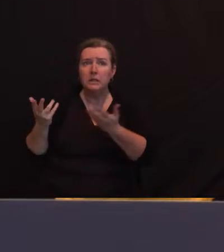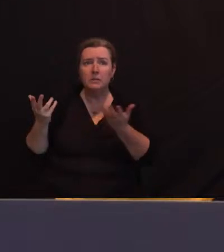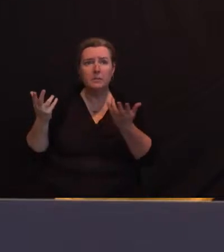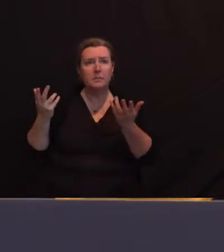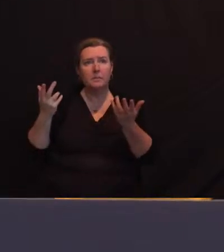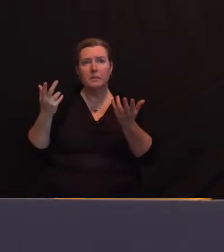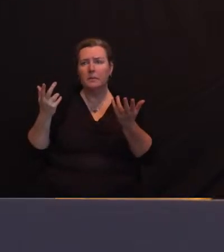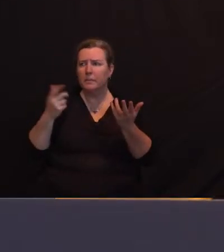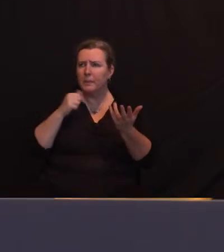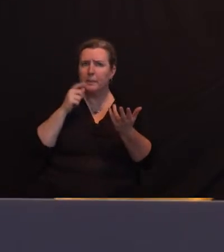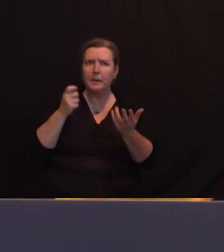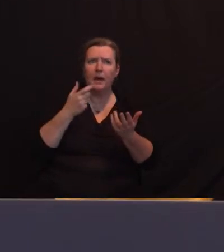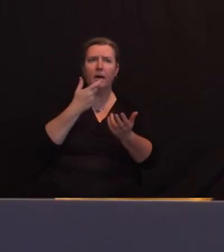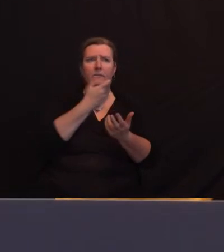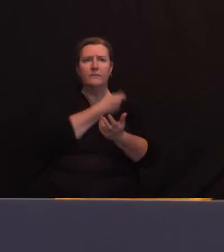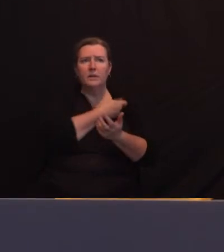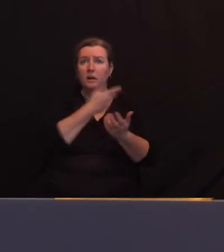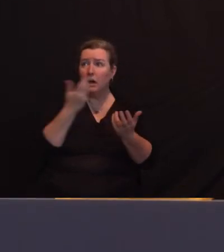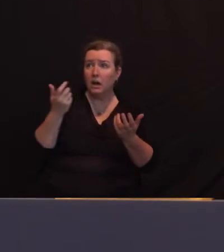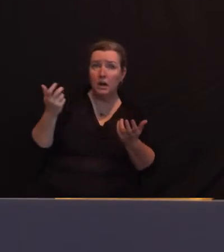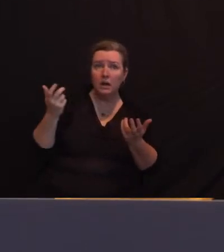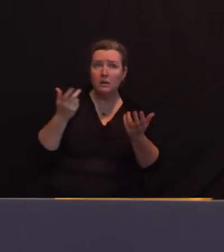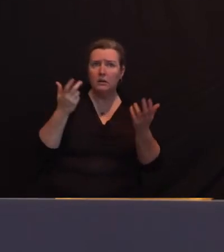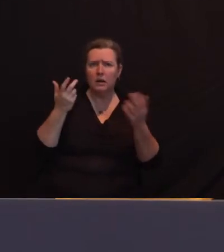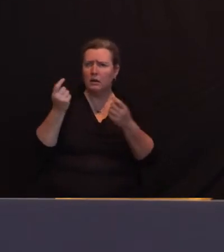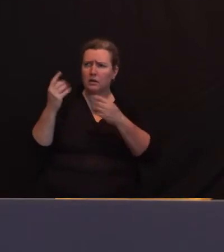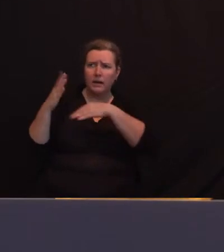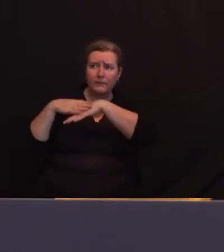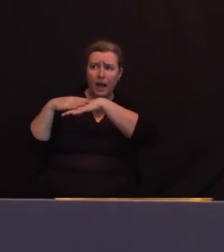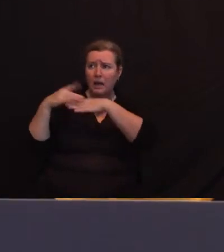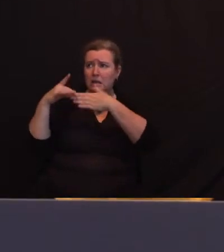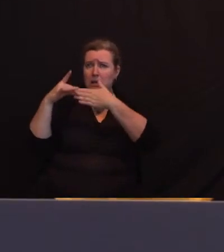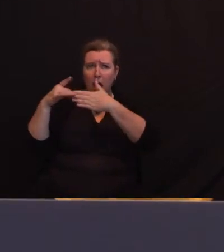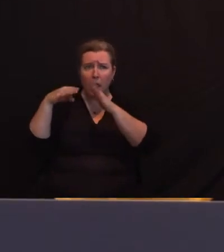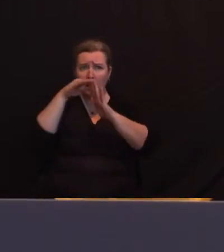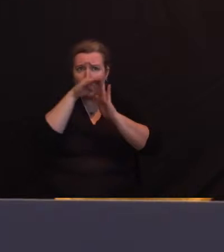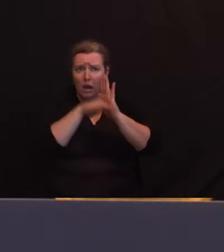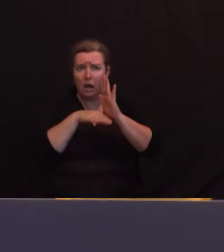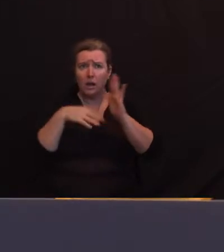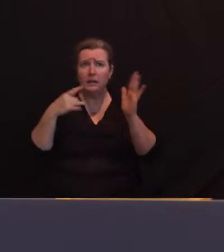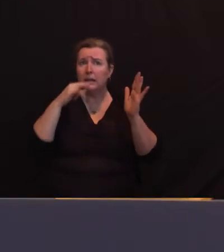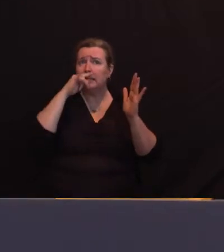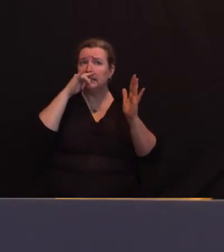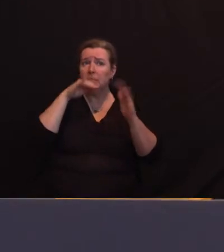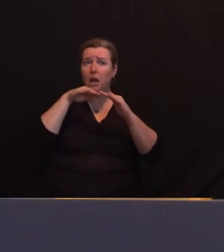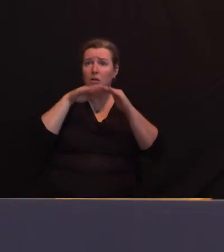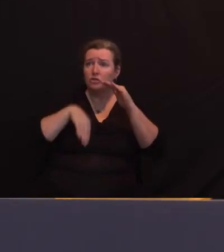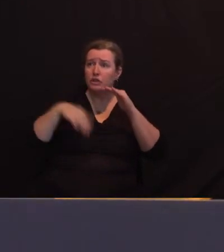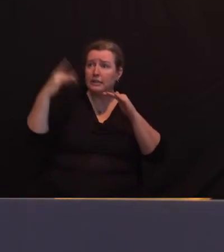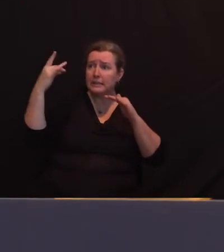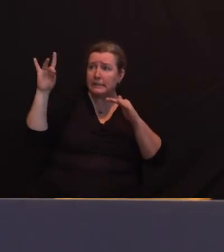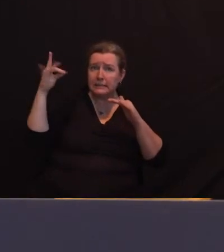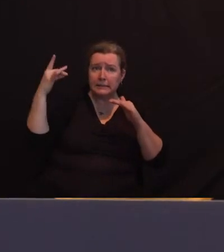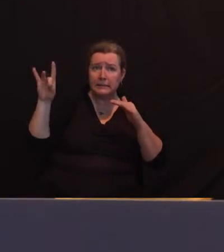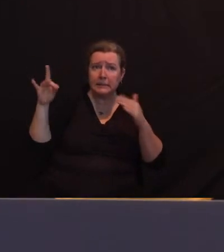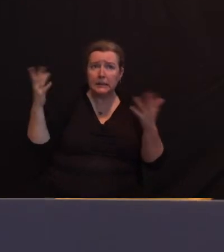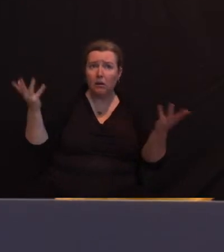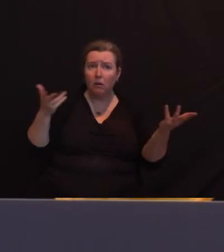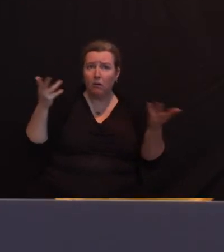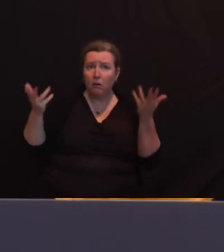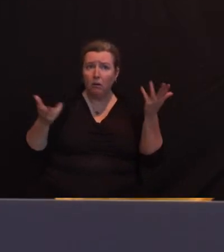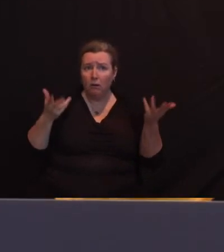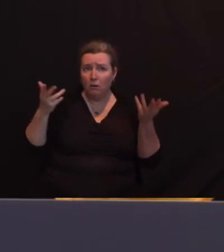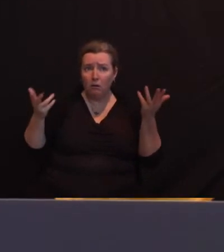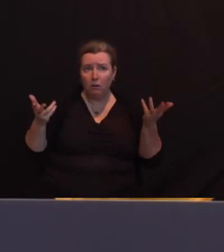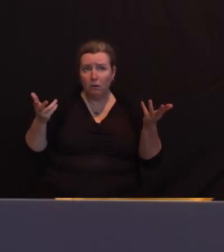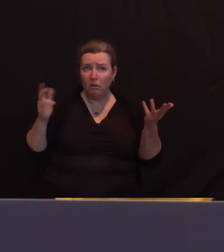new guidance? What's the weekly positive test data for kids under 18 over the past month? And will you supply that weekly